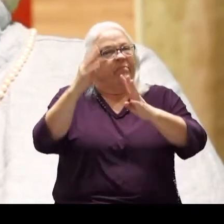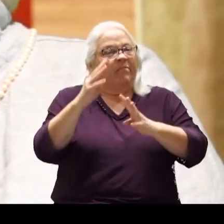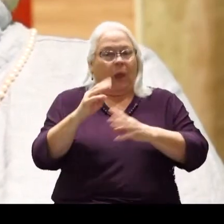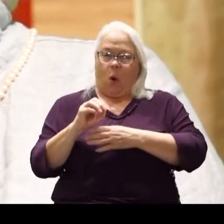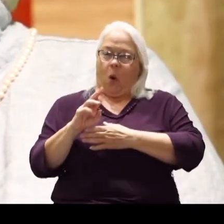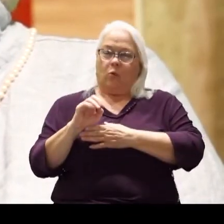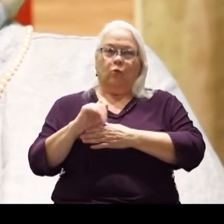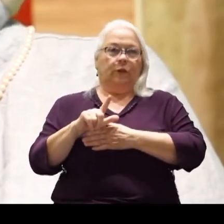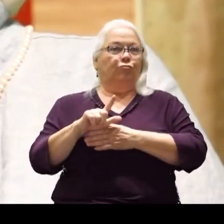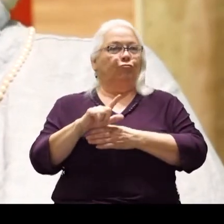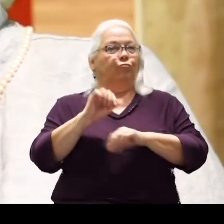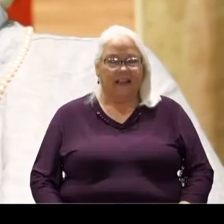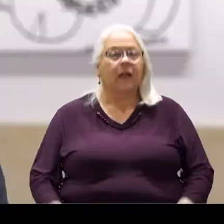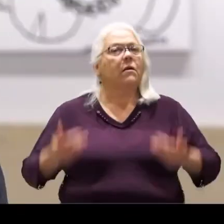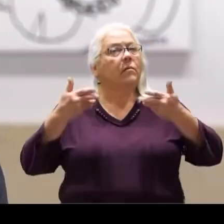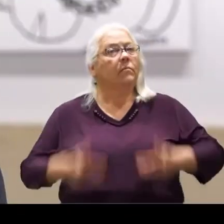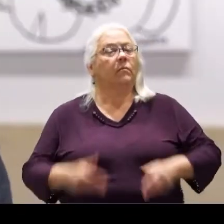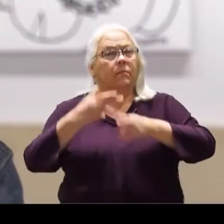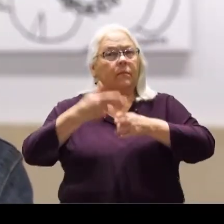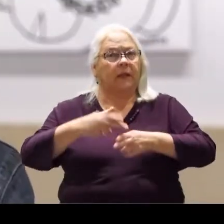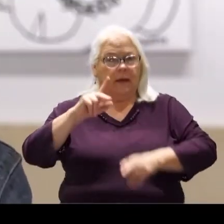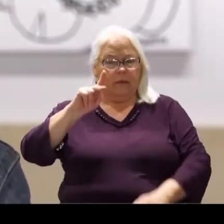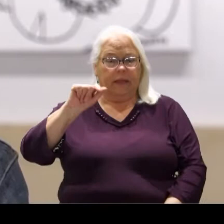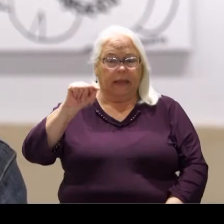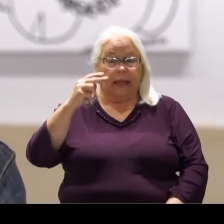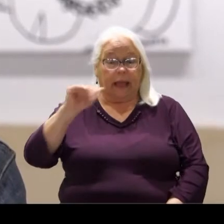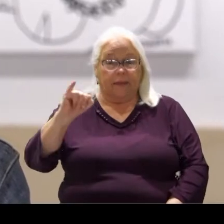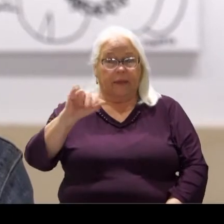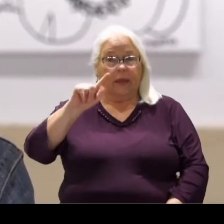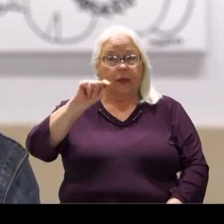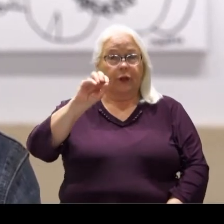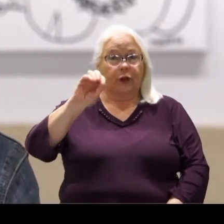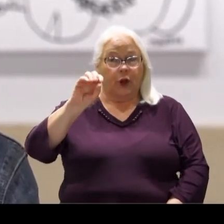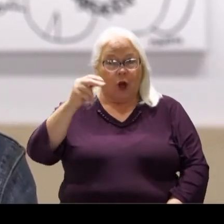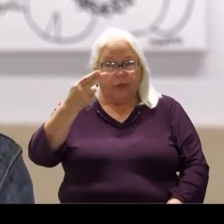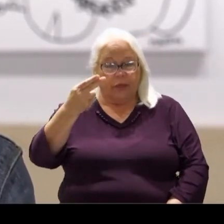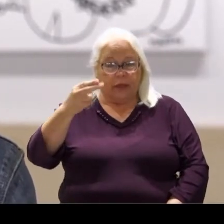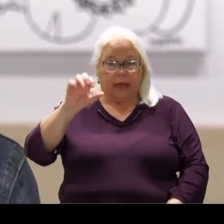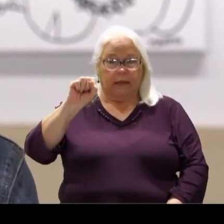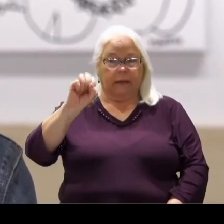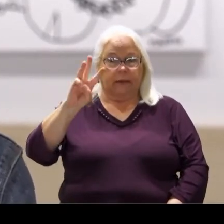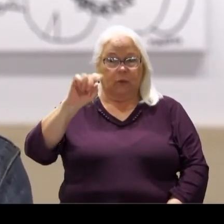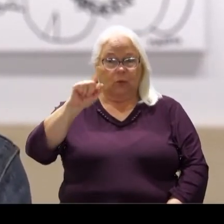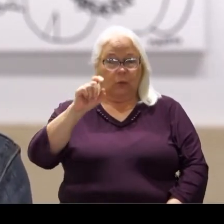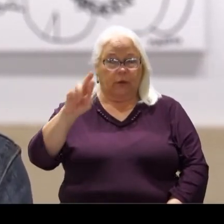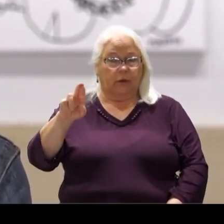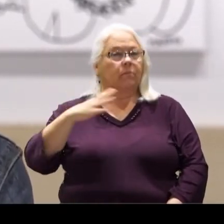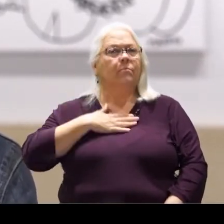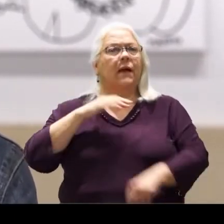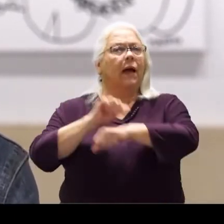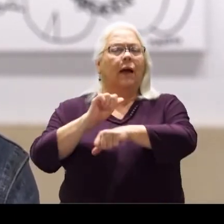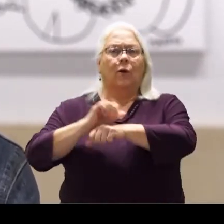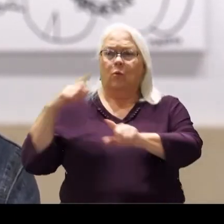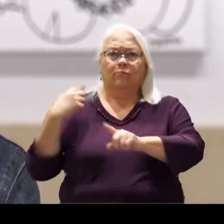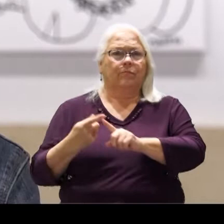they do best, and that's be original. So my name is Kathy Chow Switzer, and my career has been a special